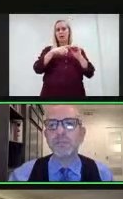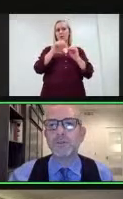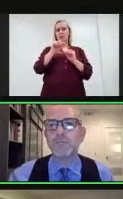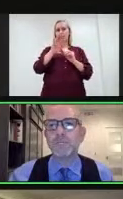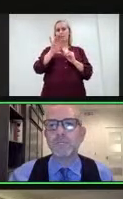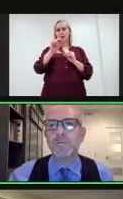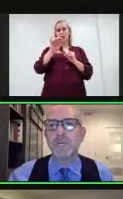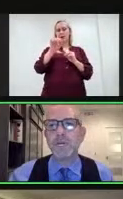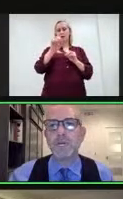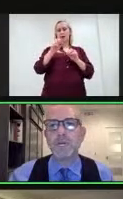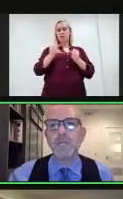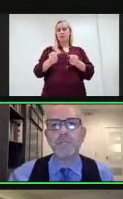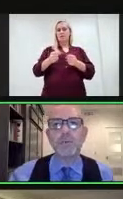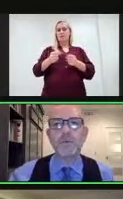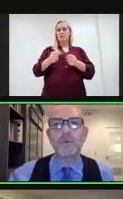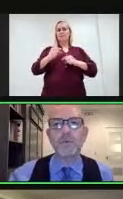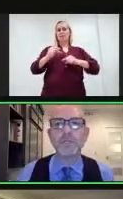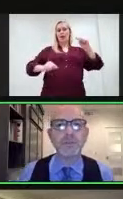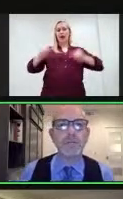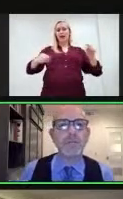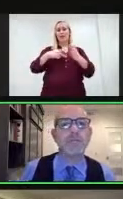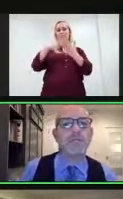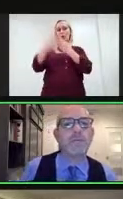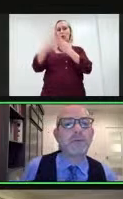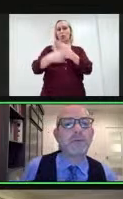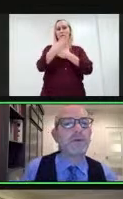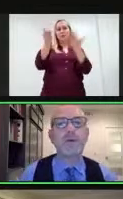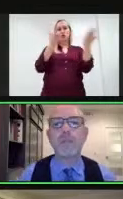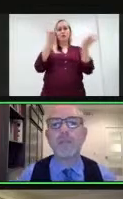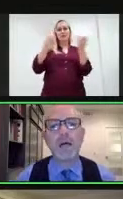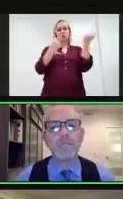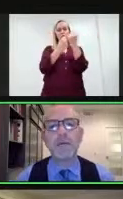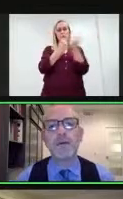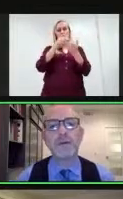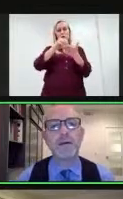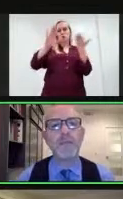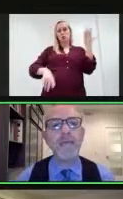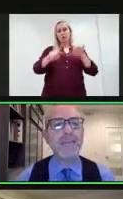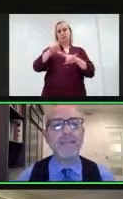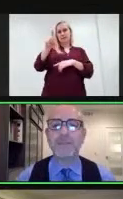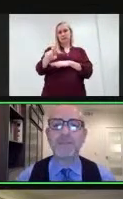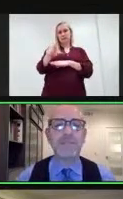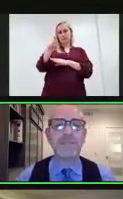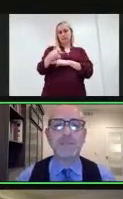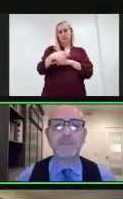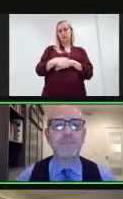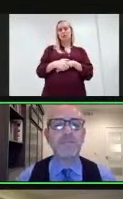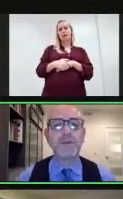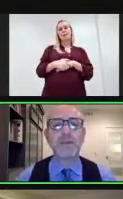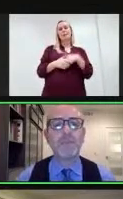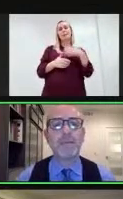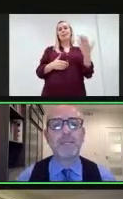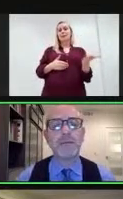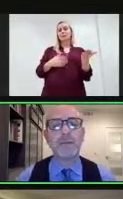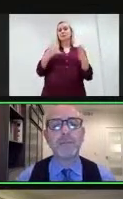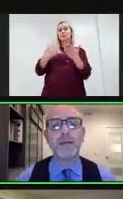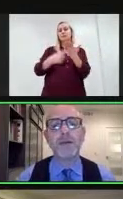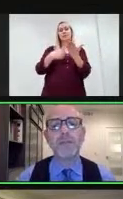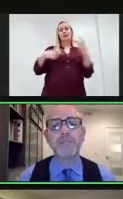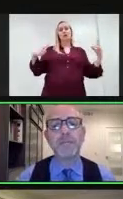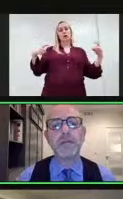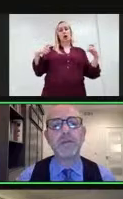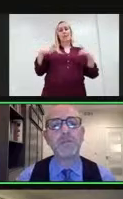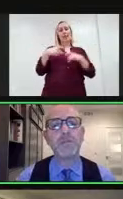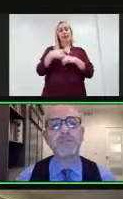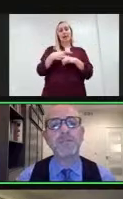programs and services to support student needs. And we heard a lot of, and you know, this is sometimes a very complex area, but I would